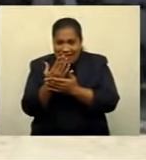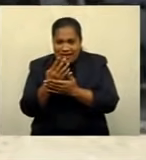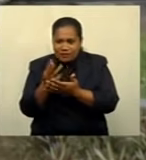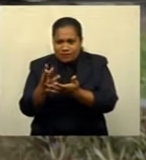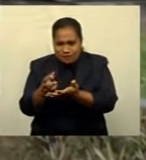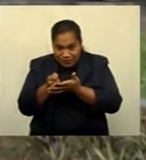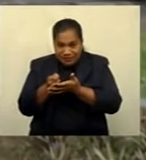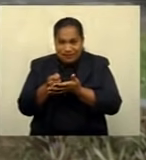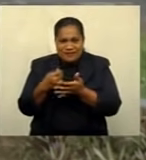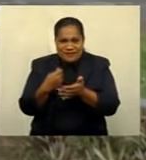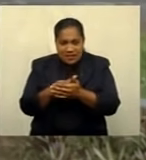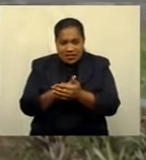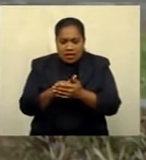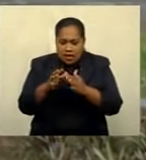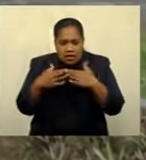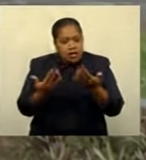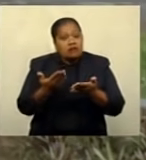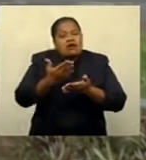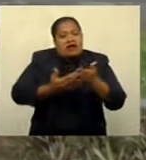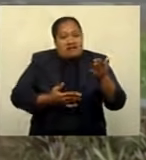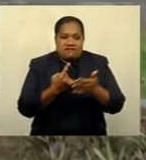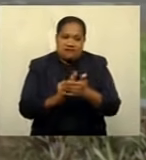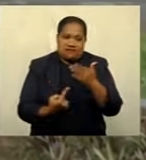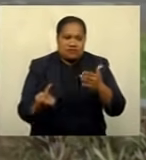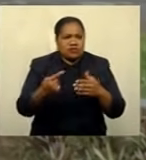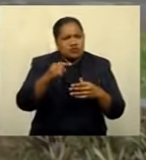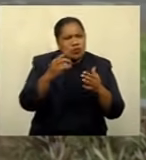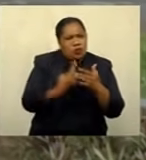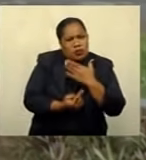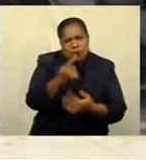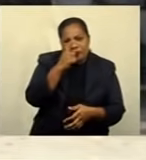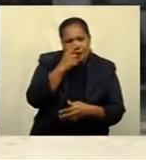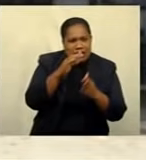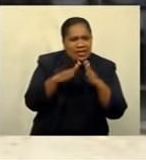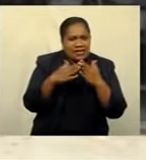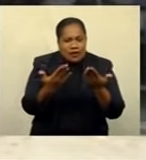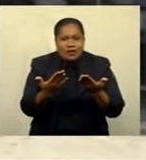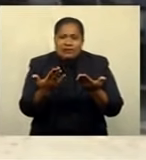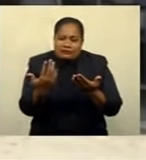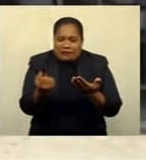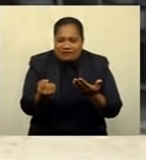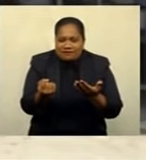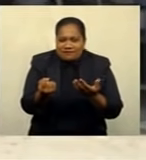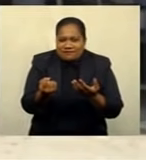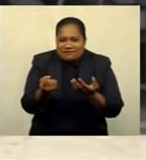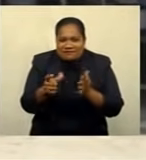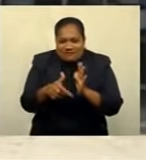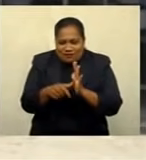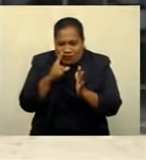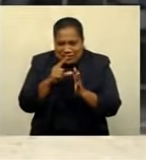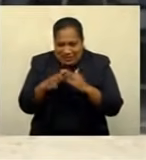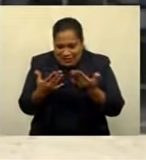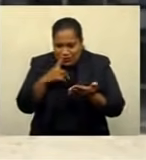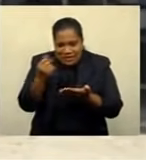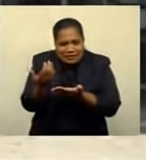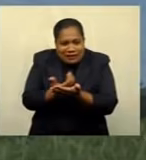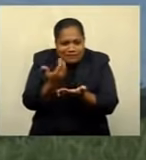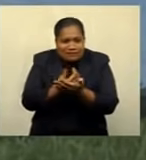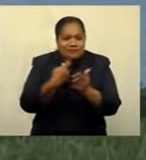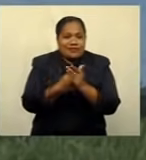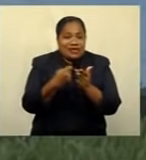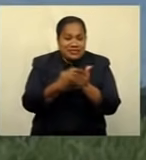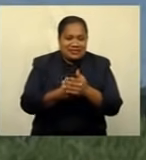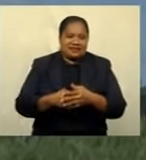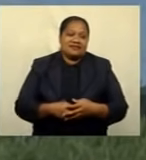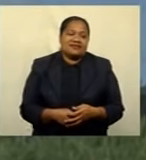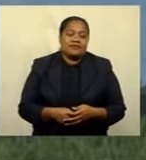And so people will at least get chance to save some money because just because of this subsidy.